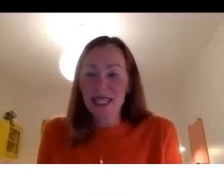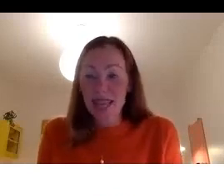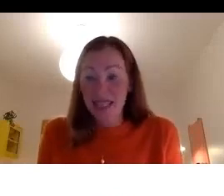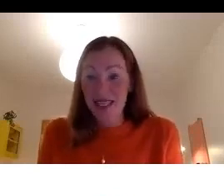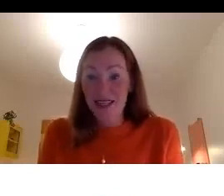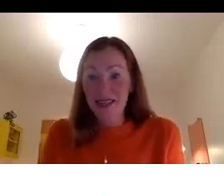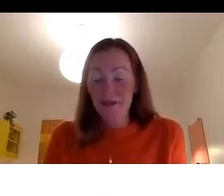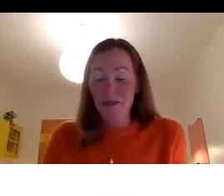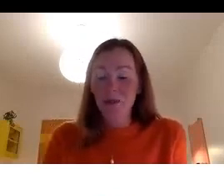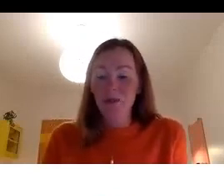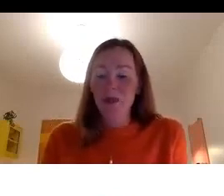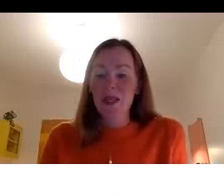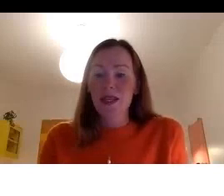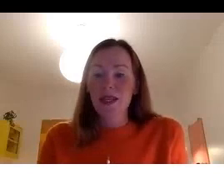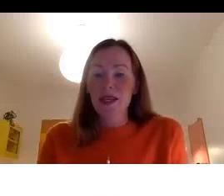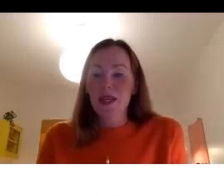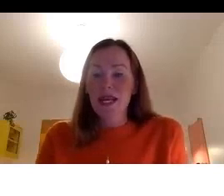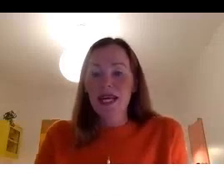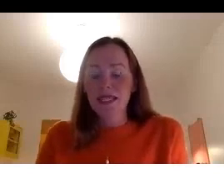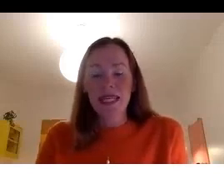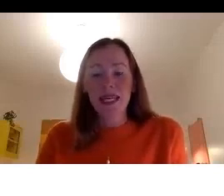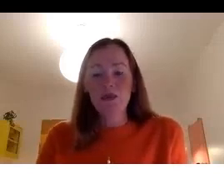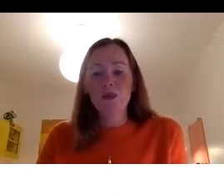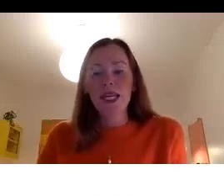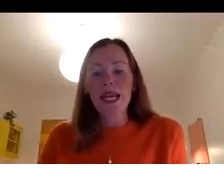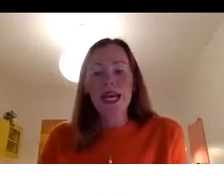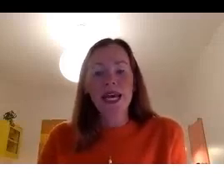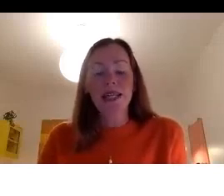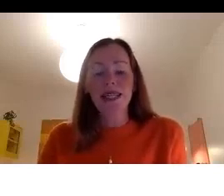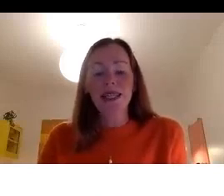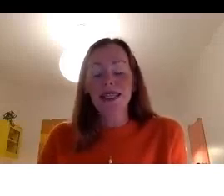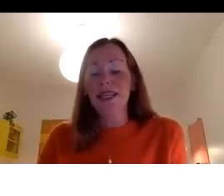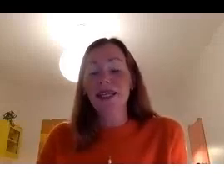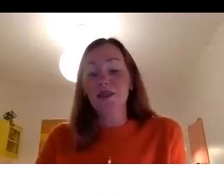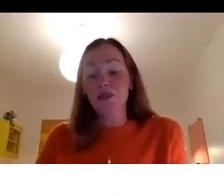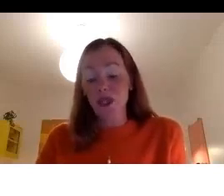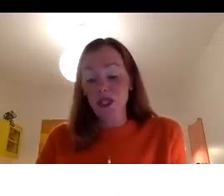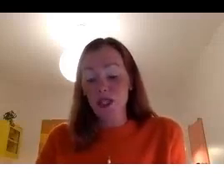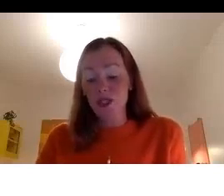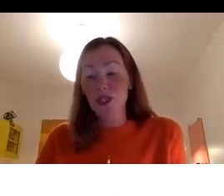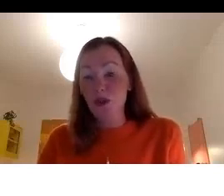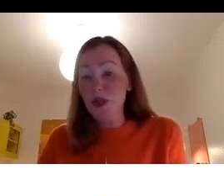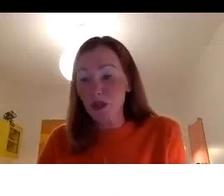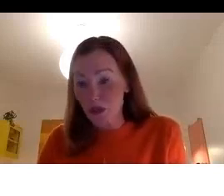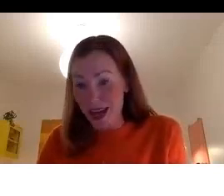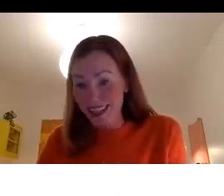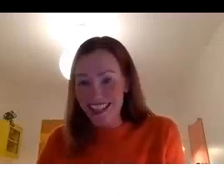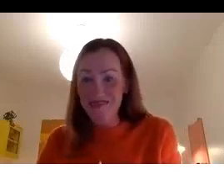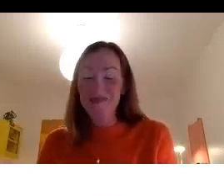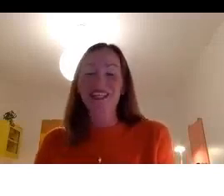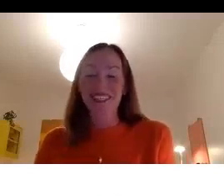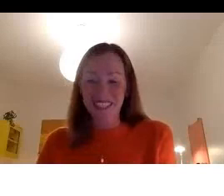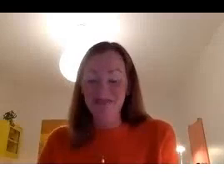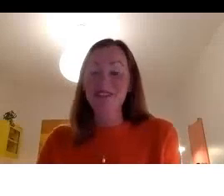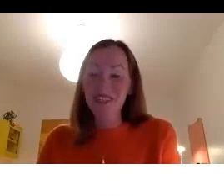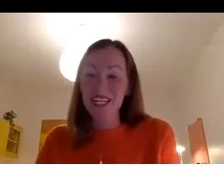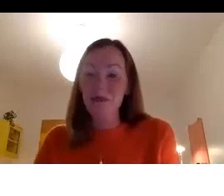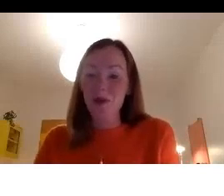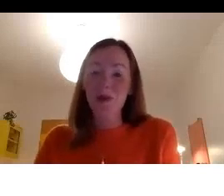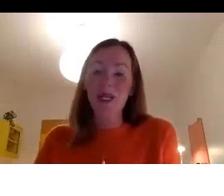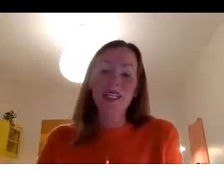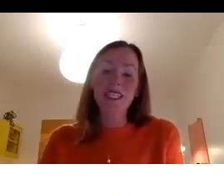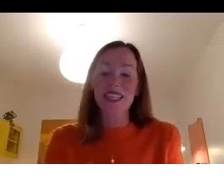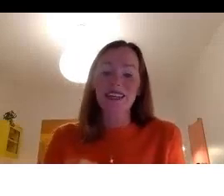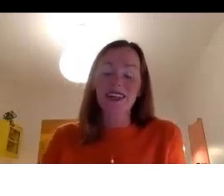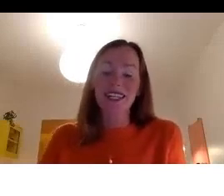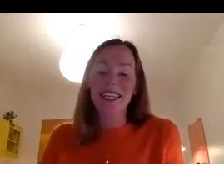pavilion that year. And it was so much fun because it was really